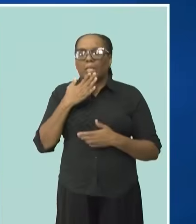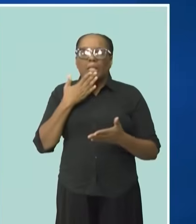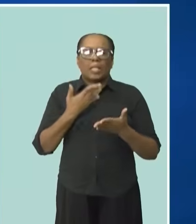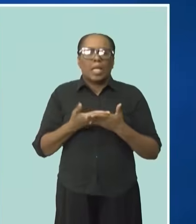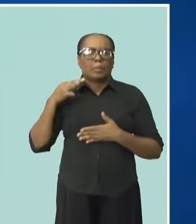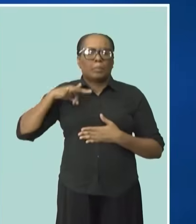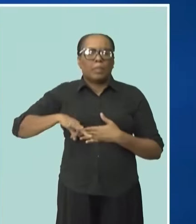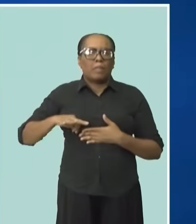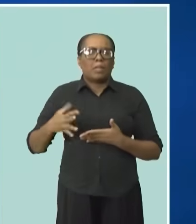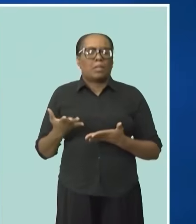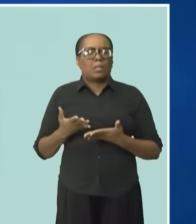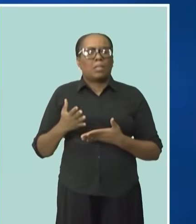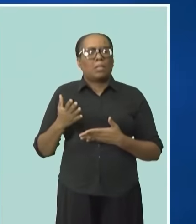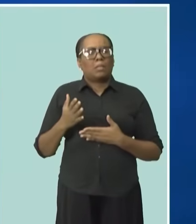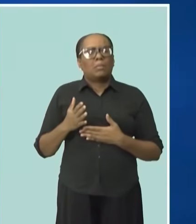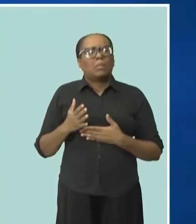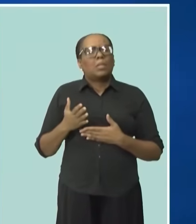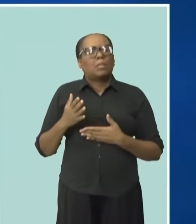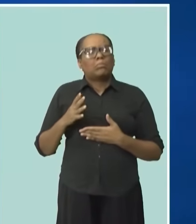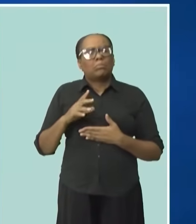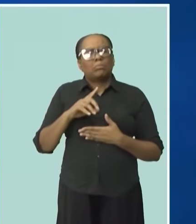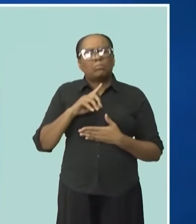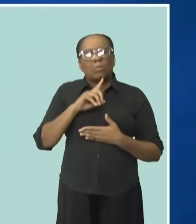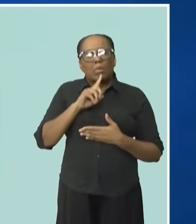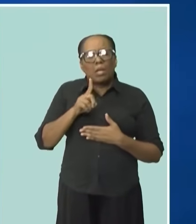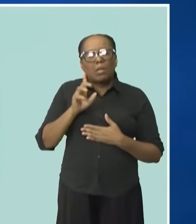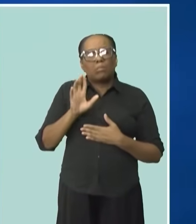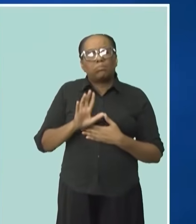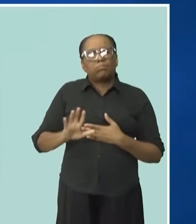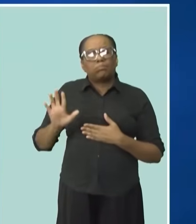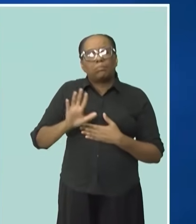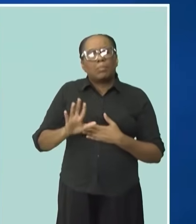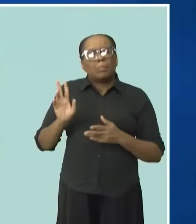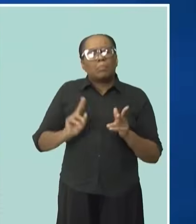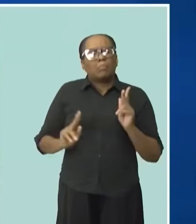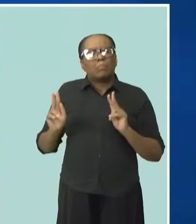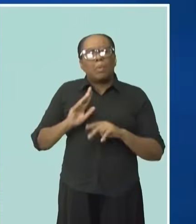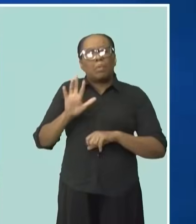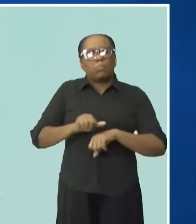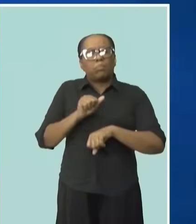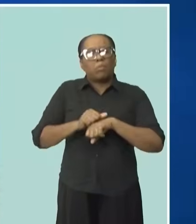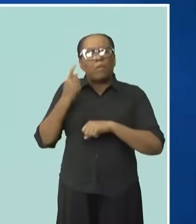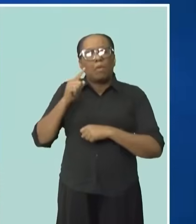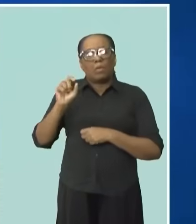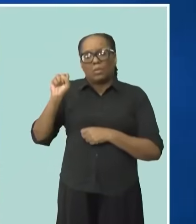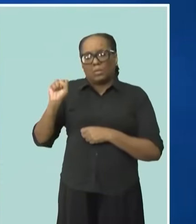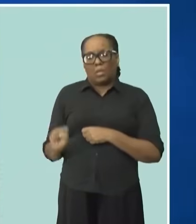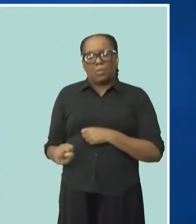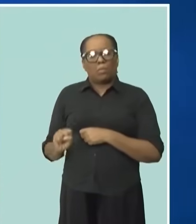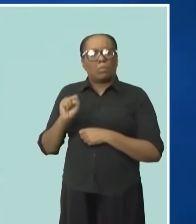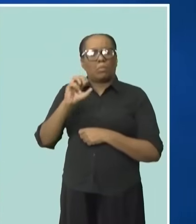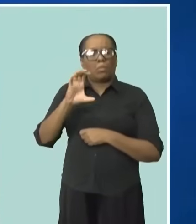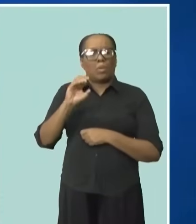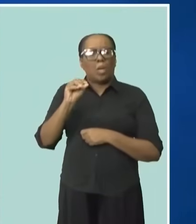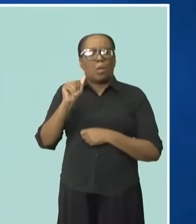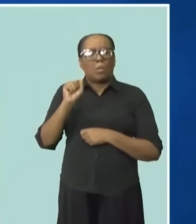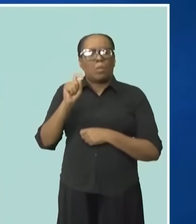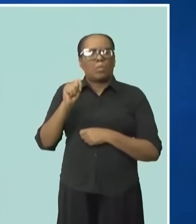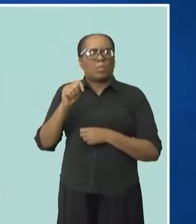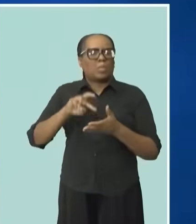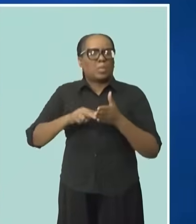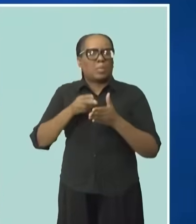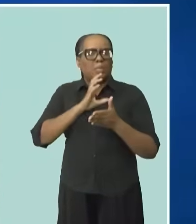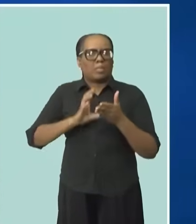the south coast, that's where you're going to get a lot of the delegates staying. As a matter of fact, we have in some instances, the hotels are